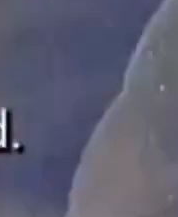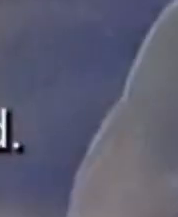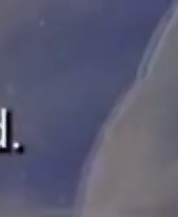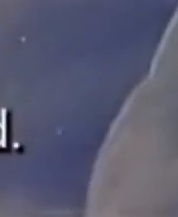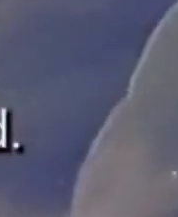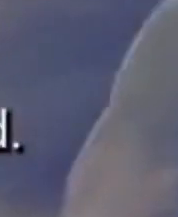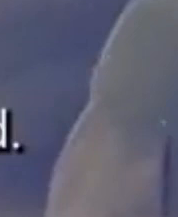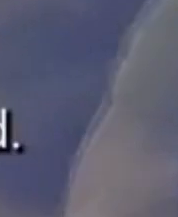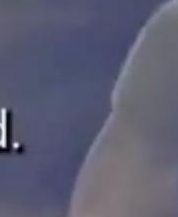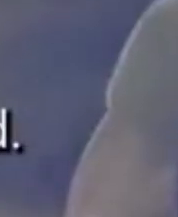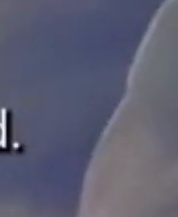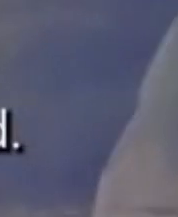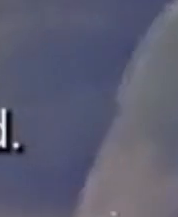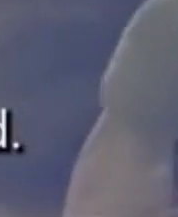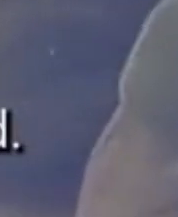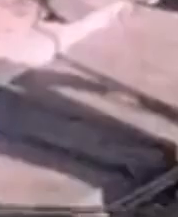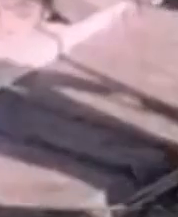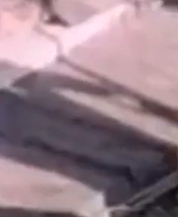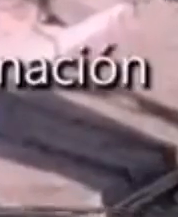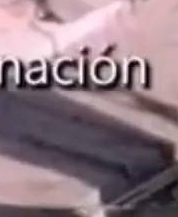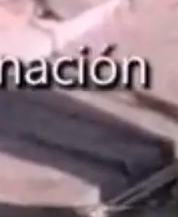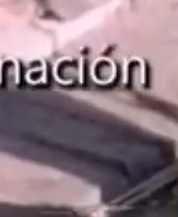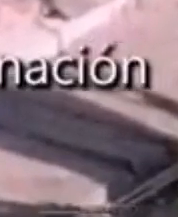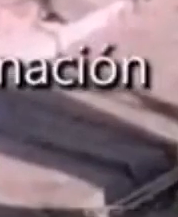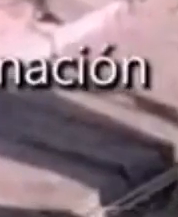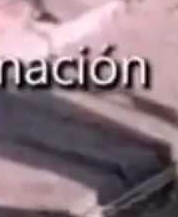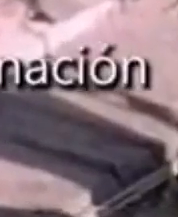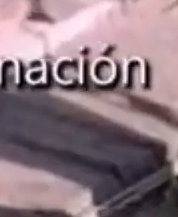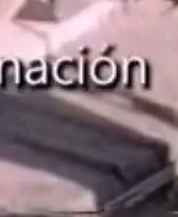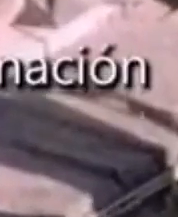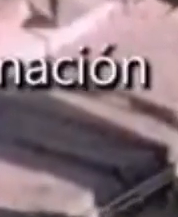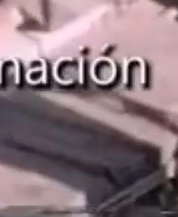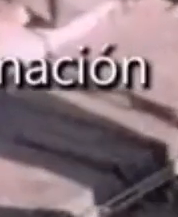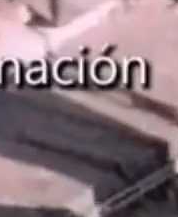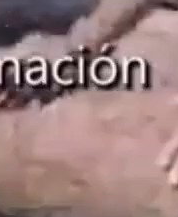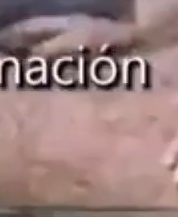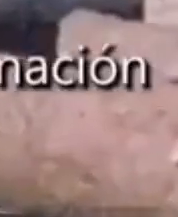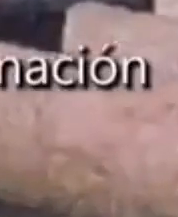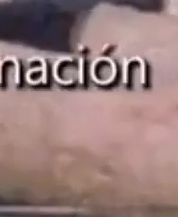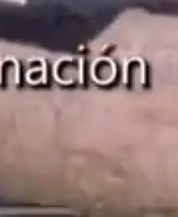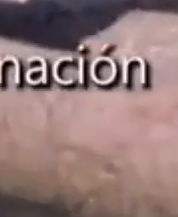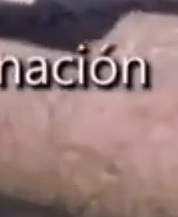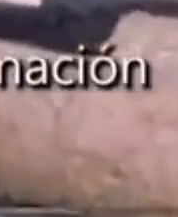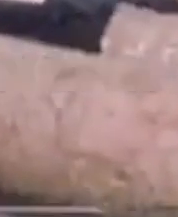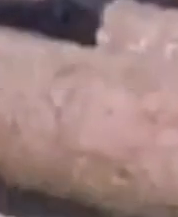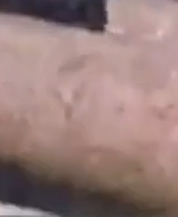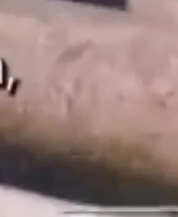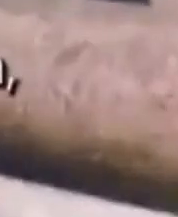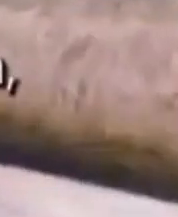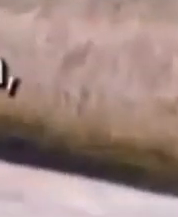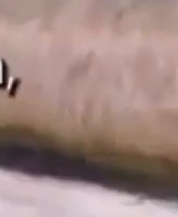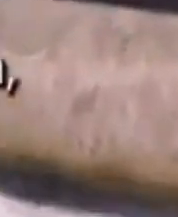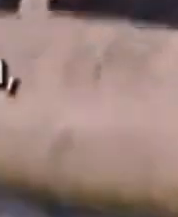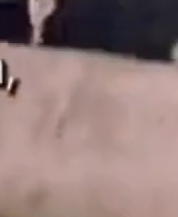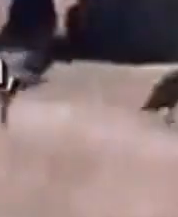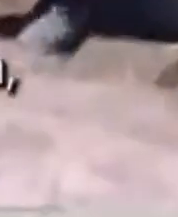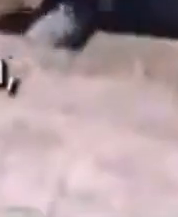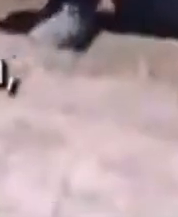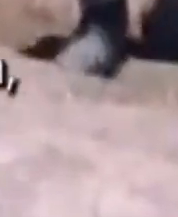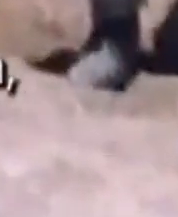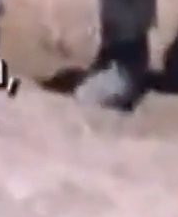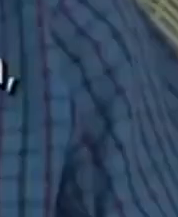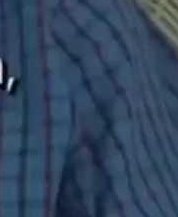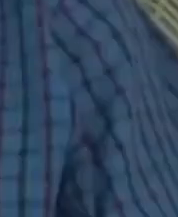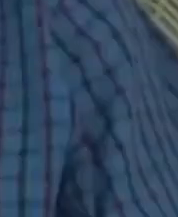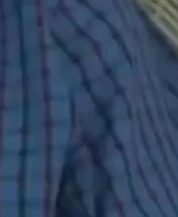but I never understood the magnitude. How is it that a small island nation, 7,000 miles away